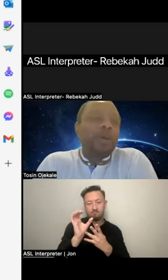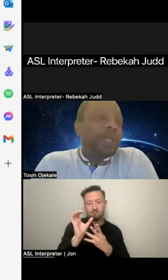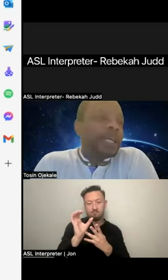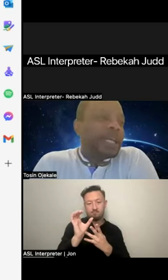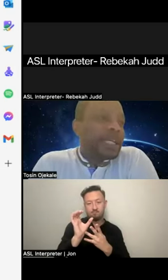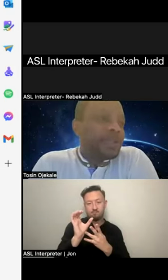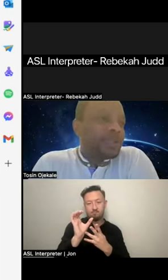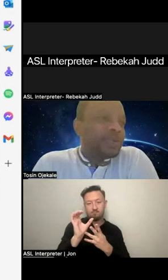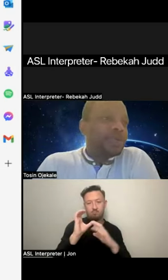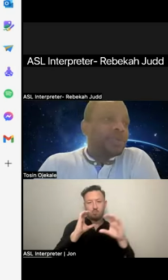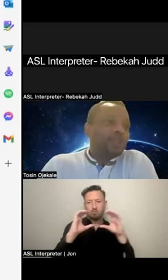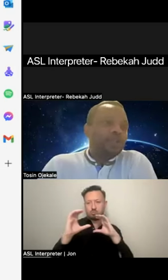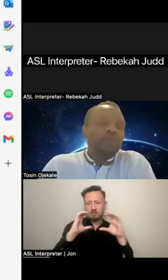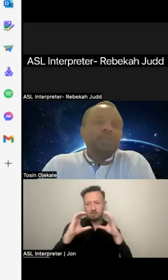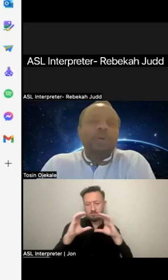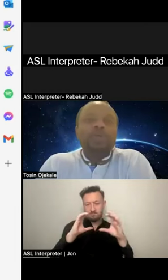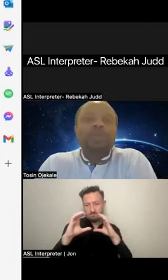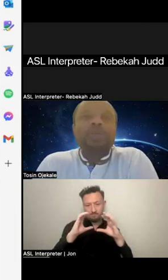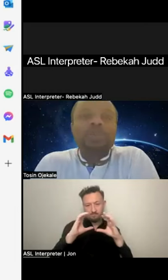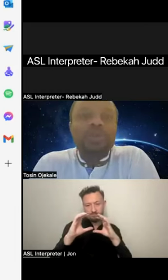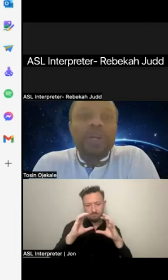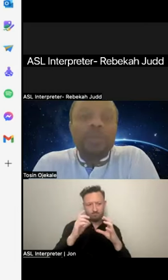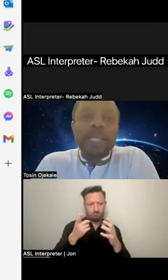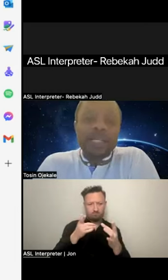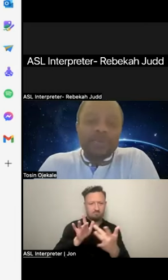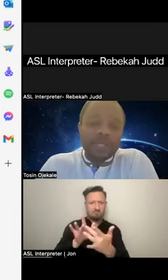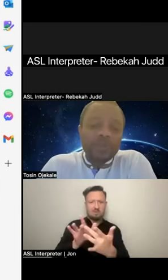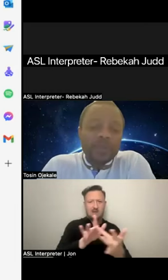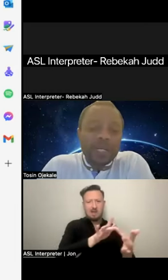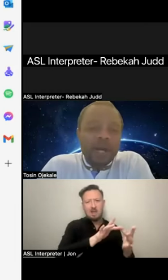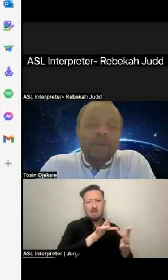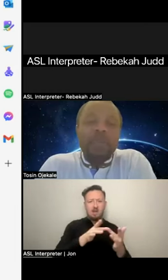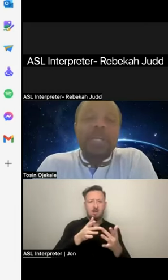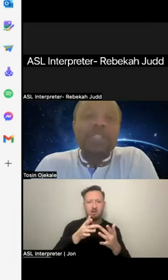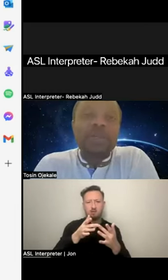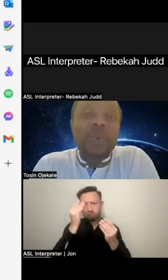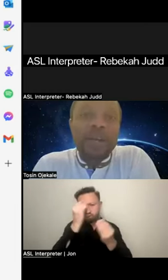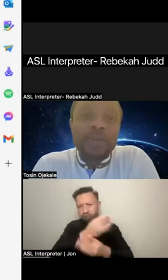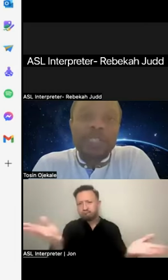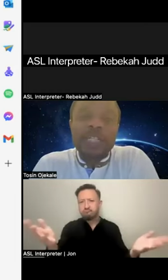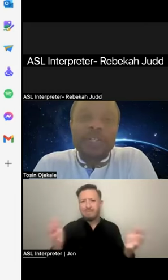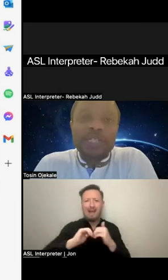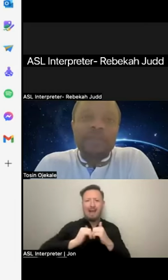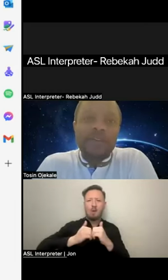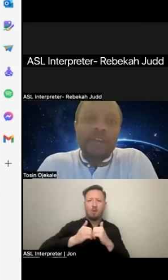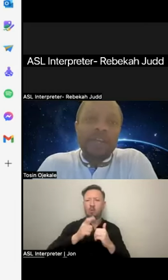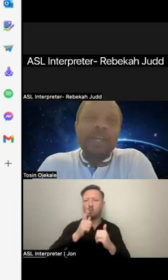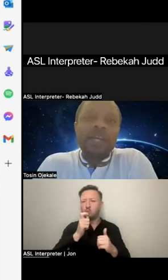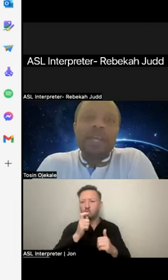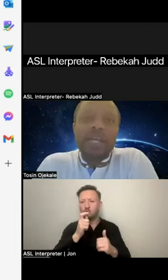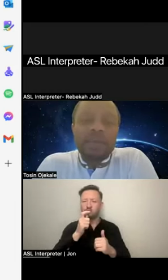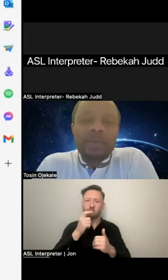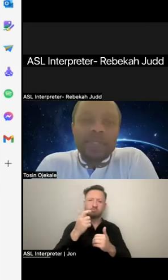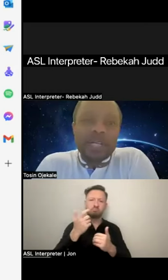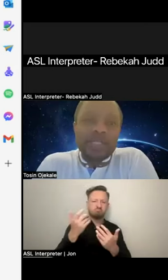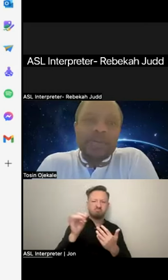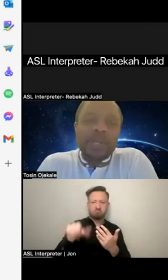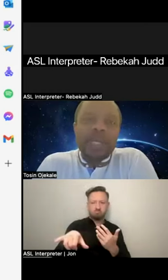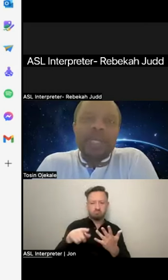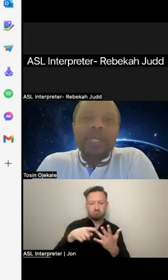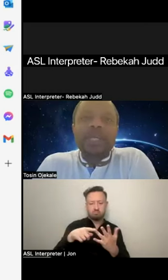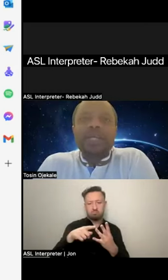be communicated to, who should be talked to, who should we communicate with. We've talked about communication, why communication is very, very